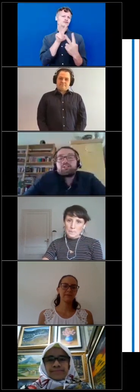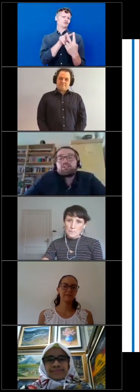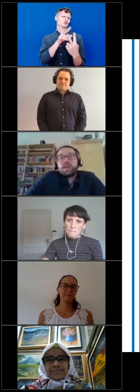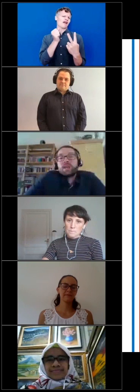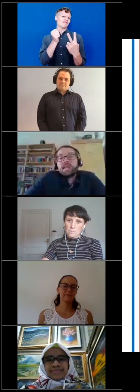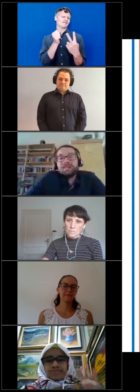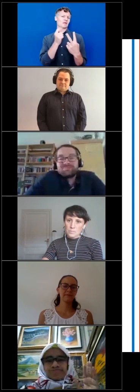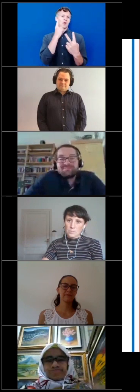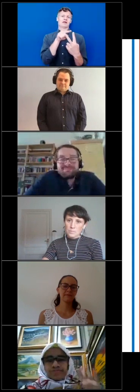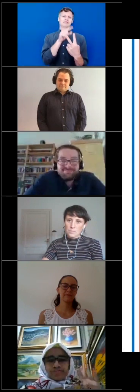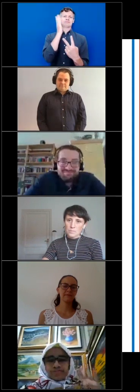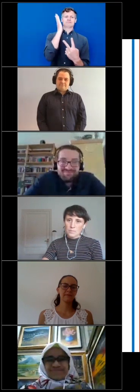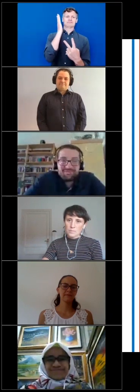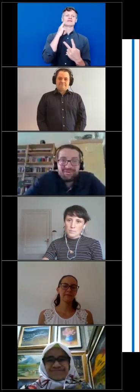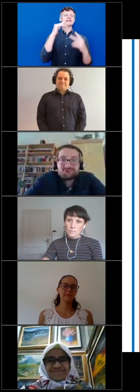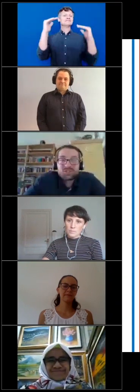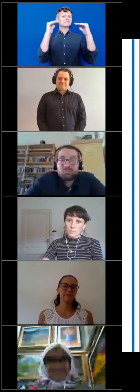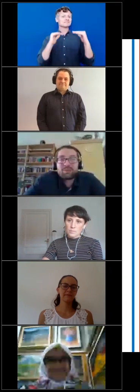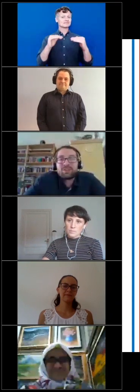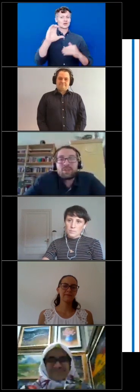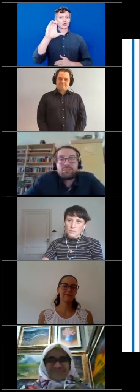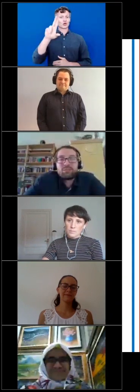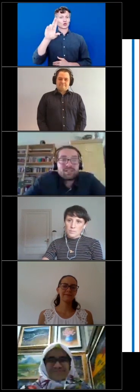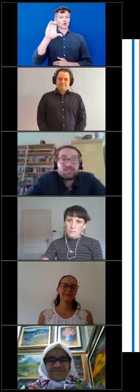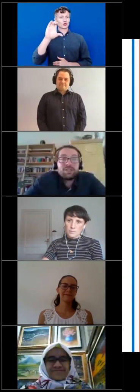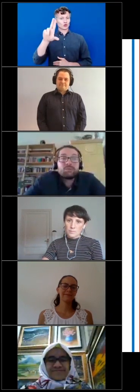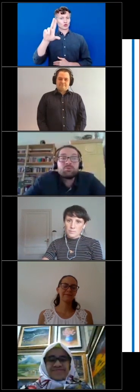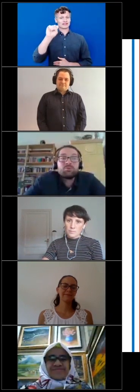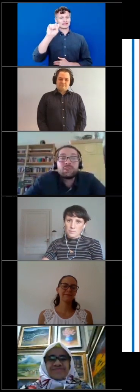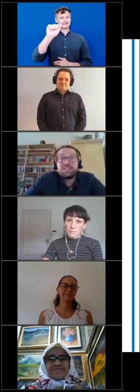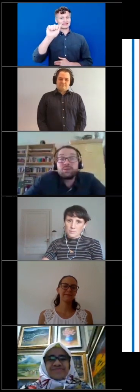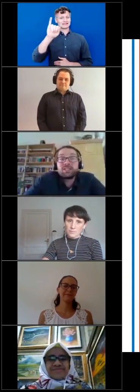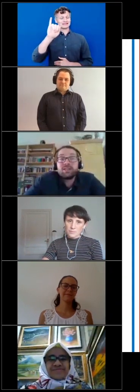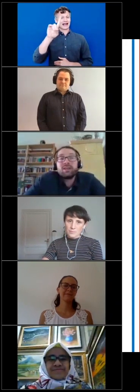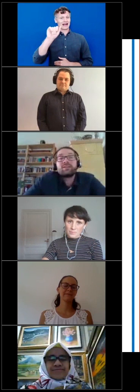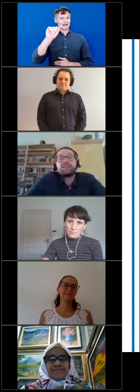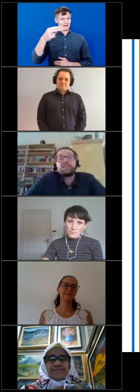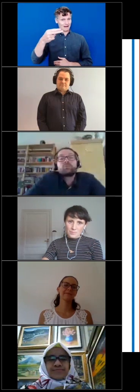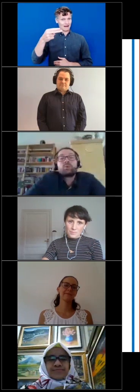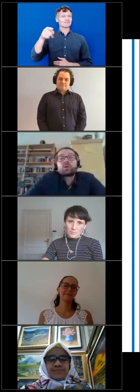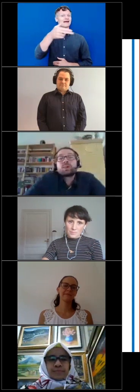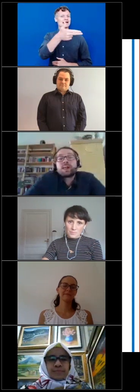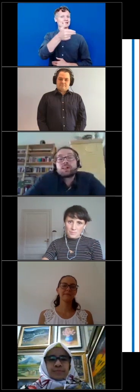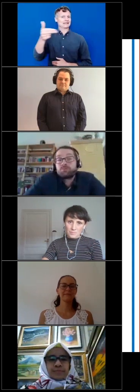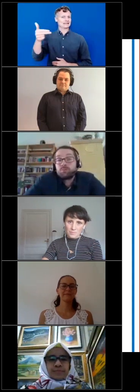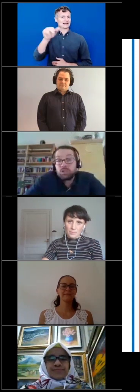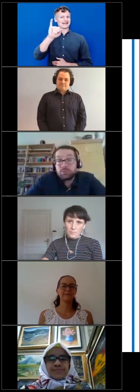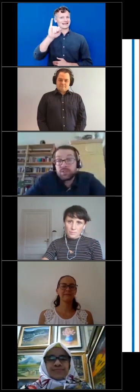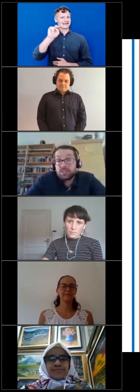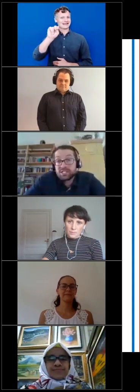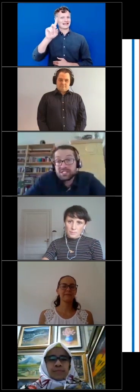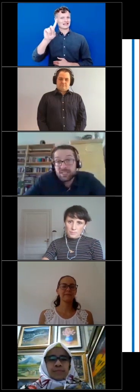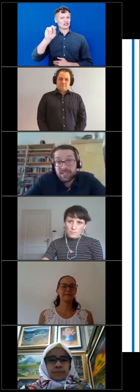us from Indonesia. She has a strong background from the disability movement in Indonesia and in the network of organizations of persons